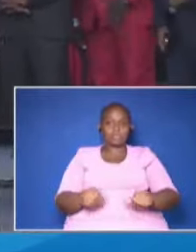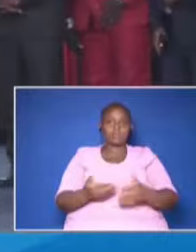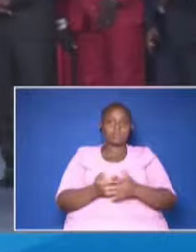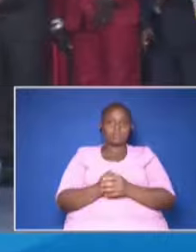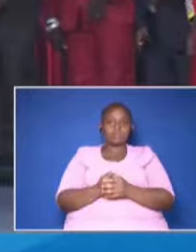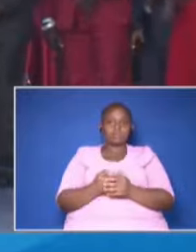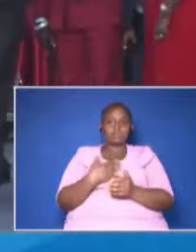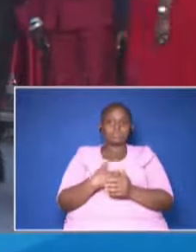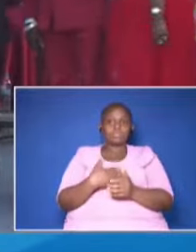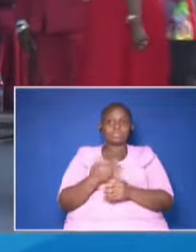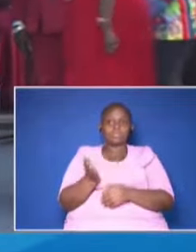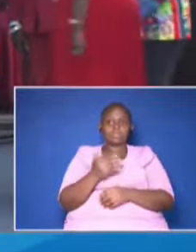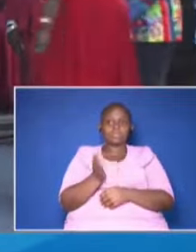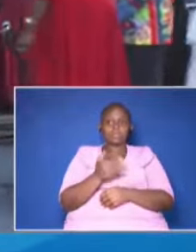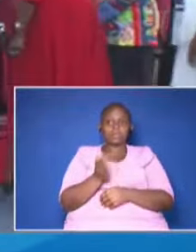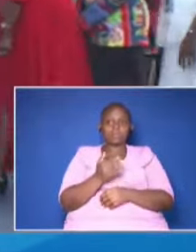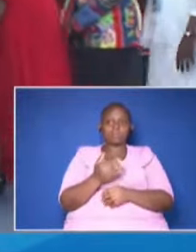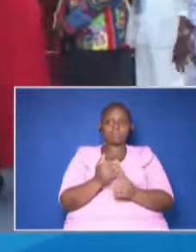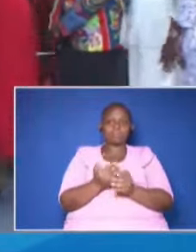the